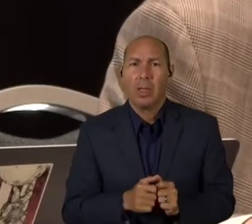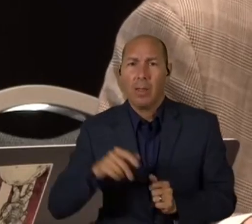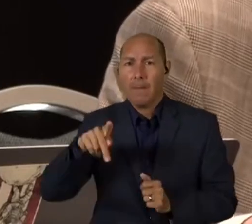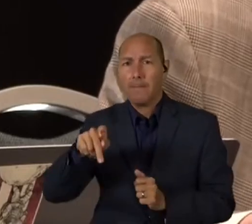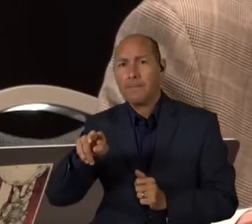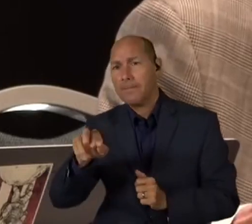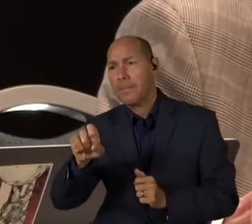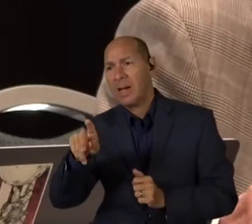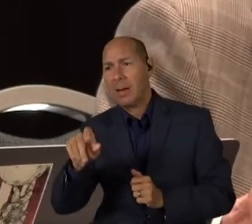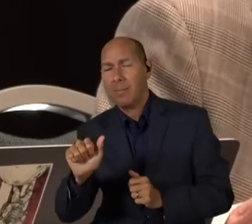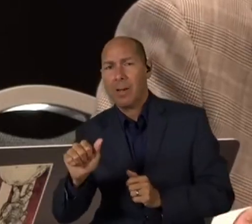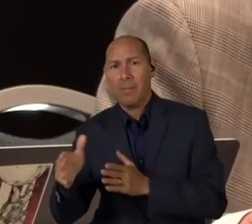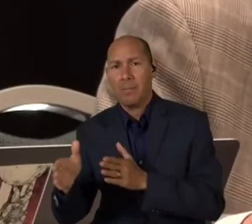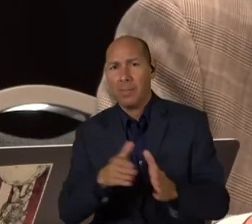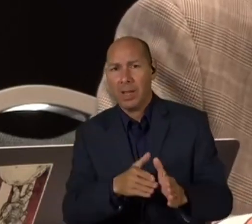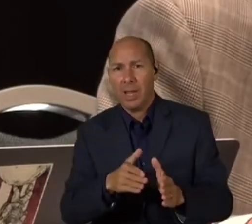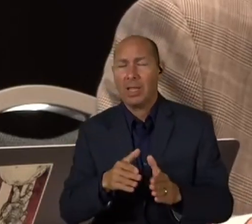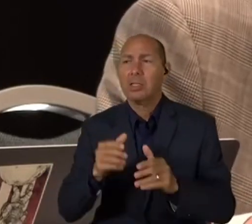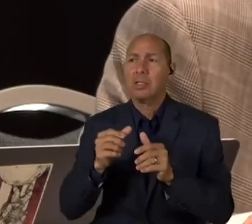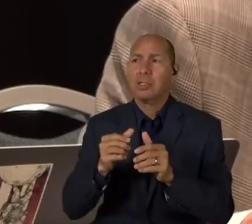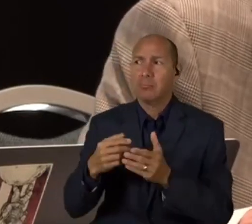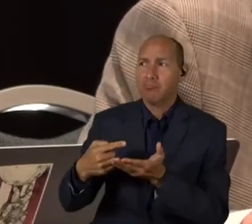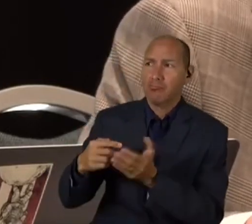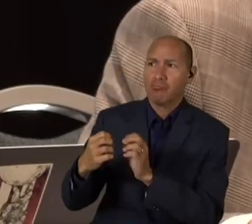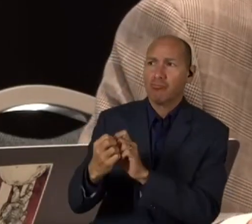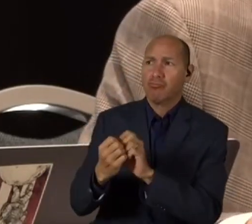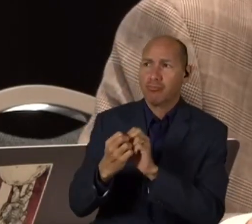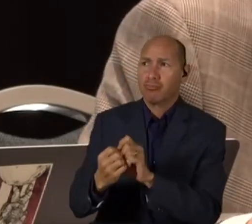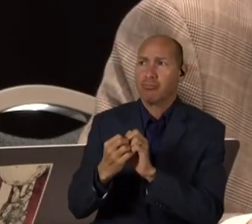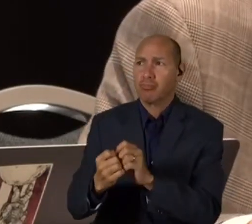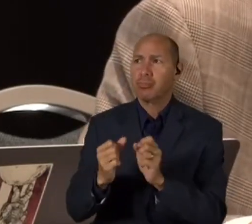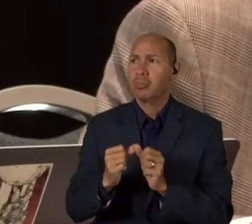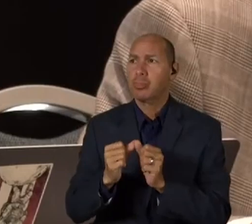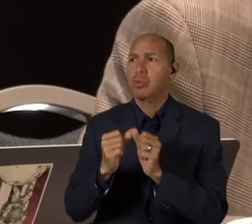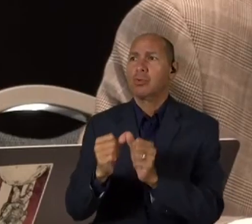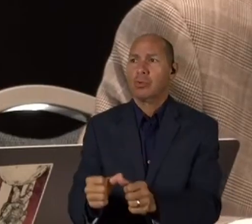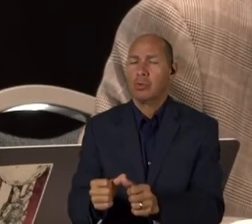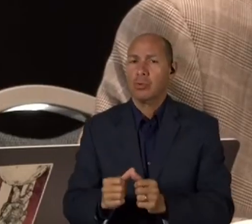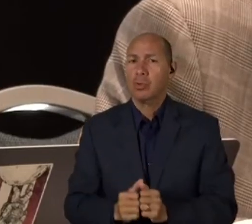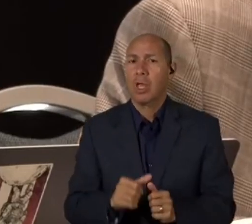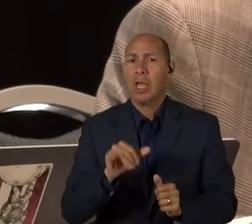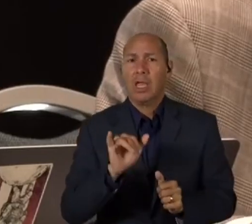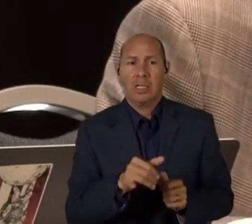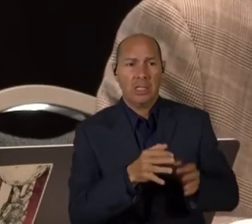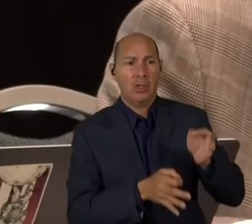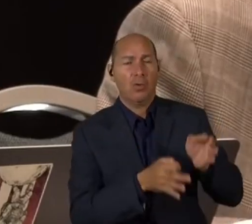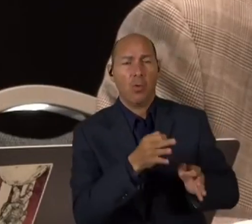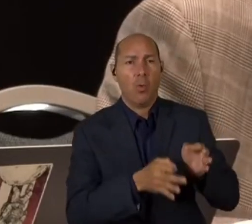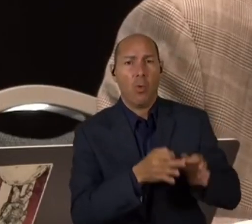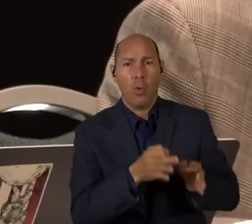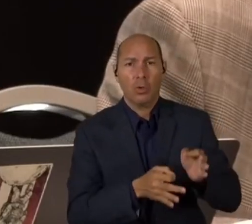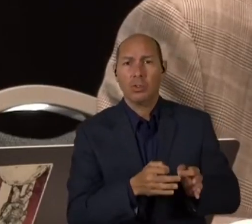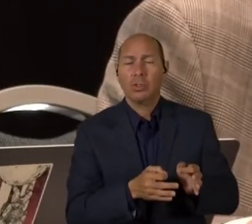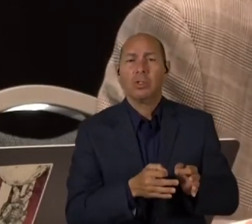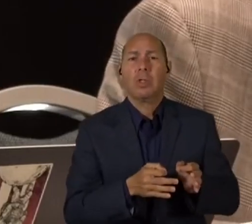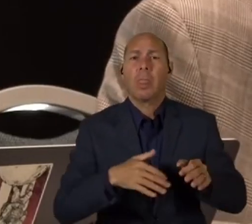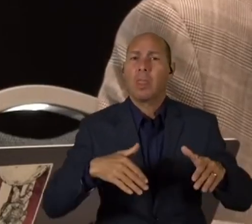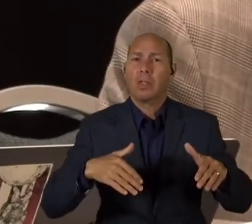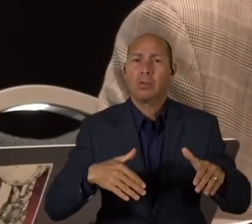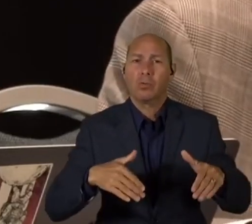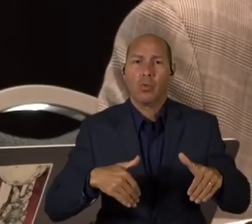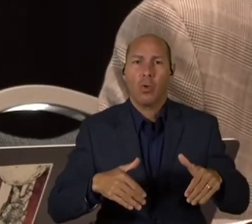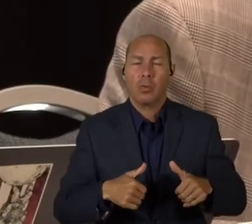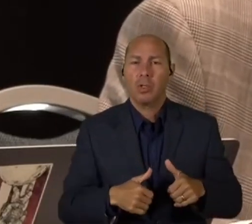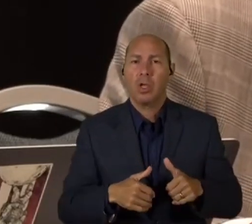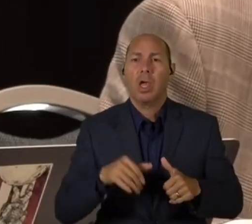adjustment is ongoing. Following the June ruling by the United States Court of Appeals for the First Circuit on the extent of the